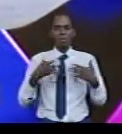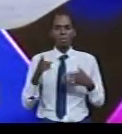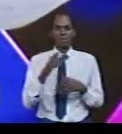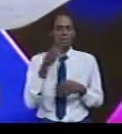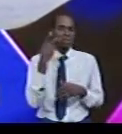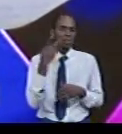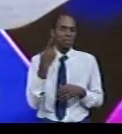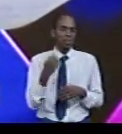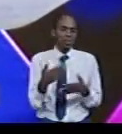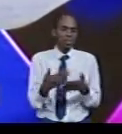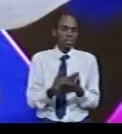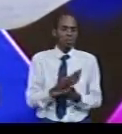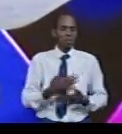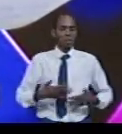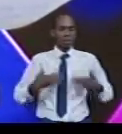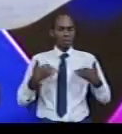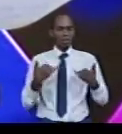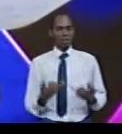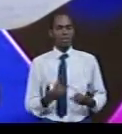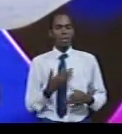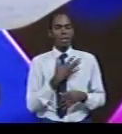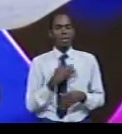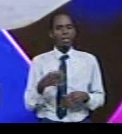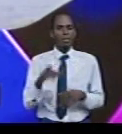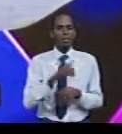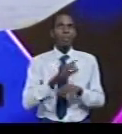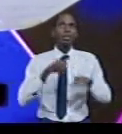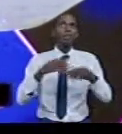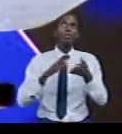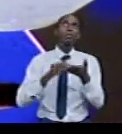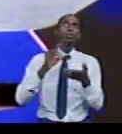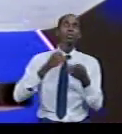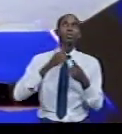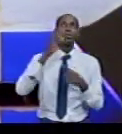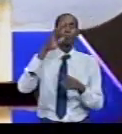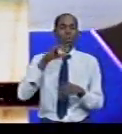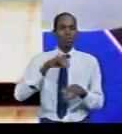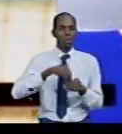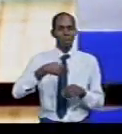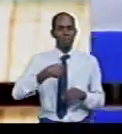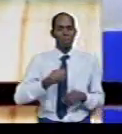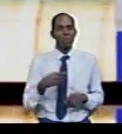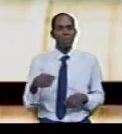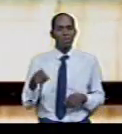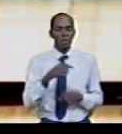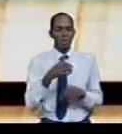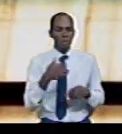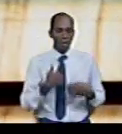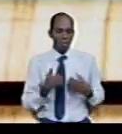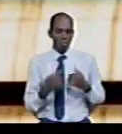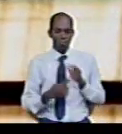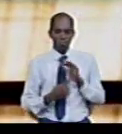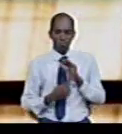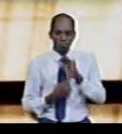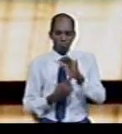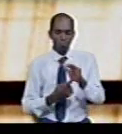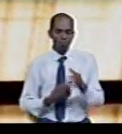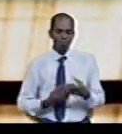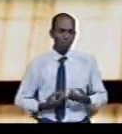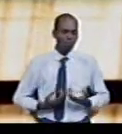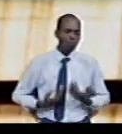new life, and they glorified God in me. He had manifested zeal and earnestness in